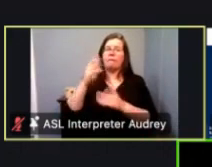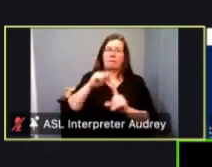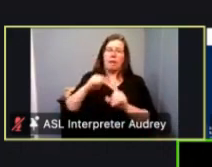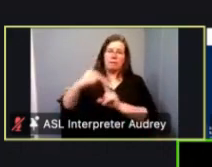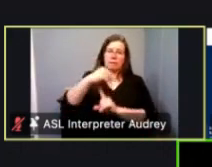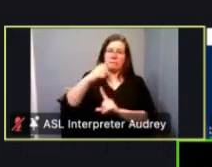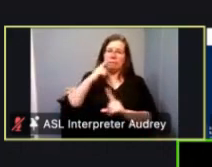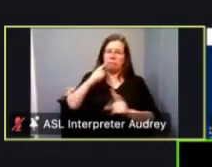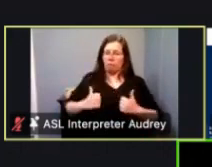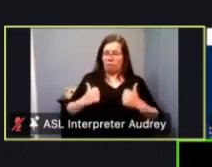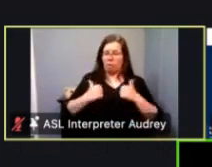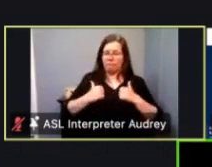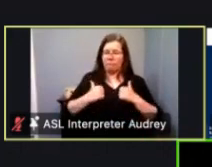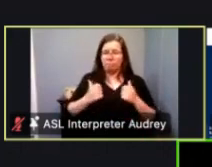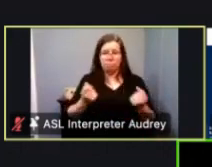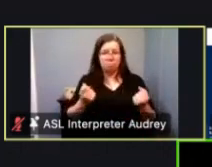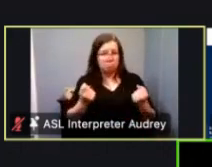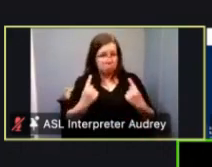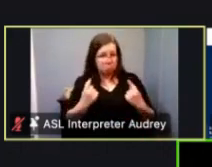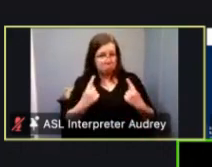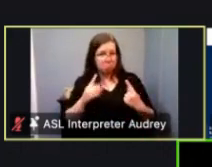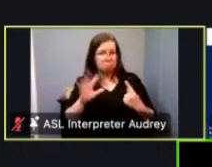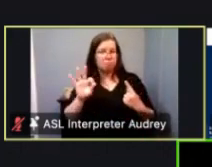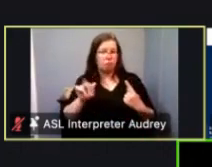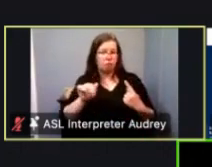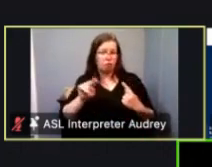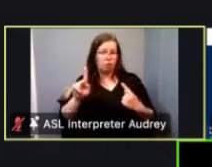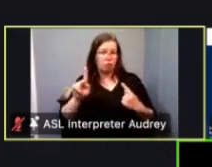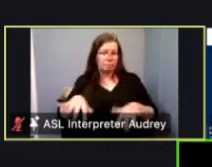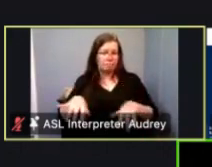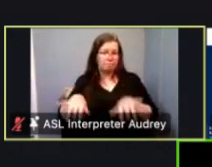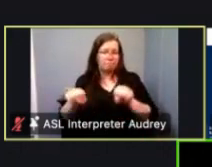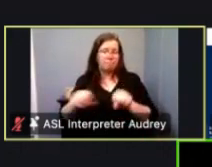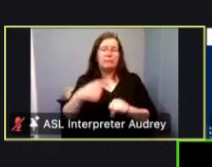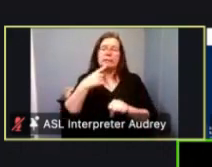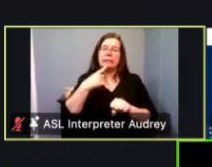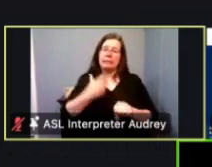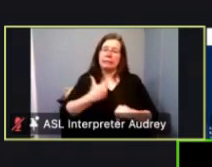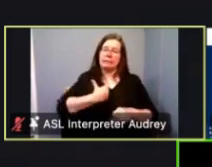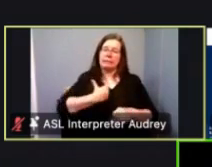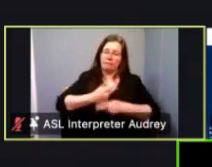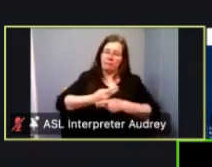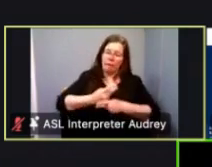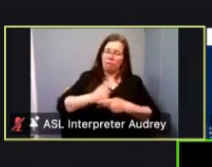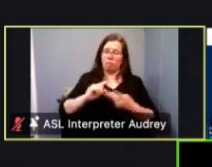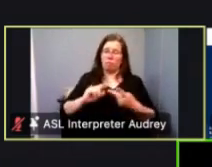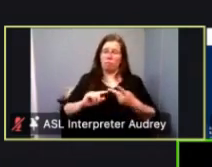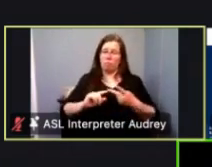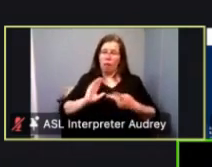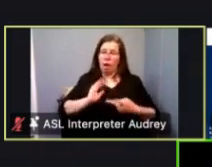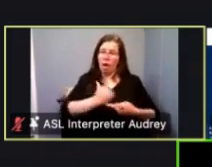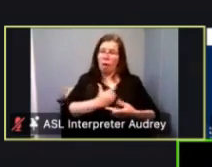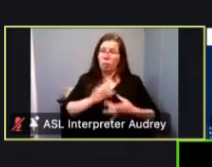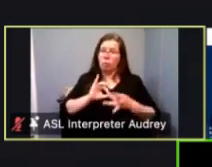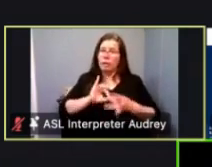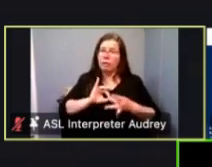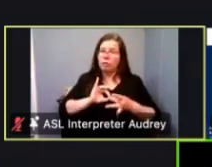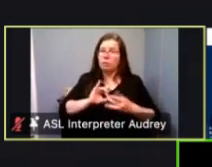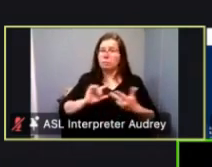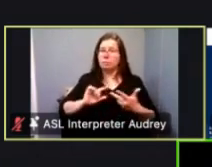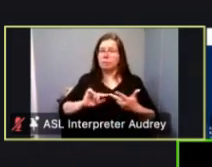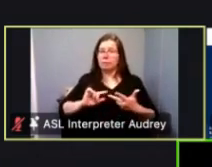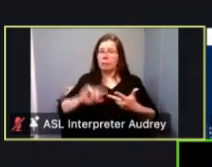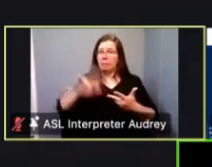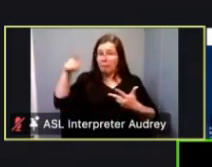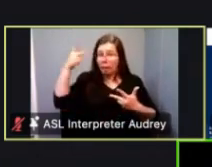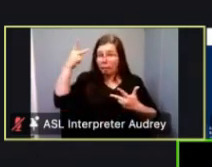So the facets of life involve self-care, the relationships we have, the politics we may be